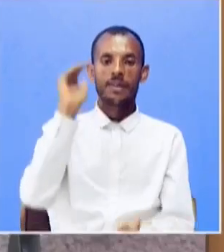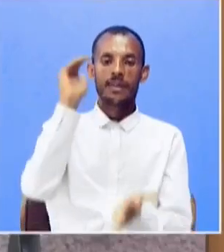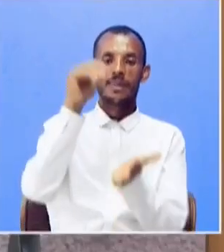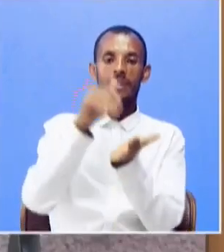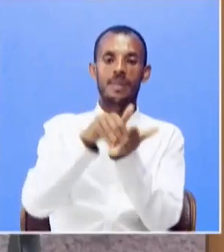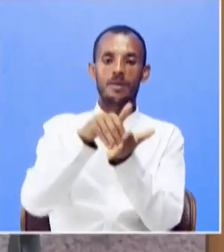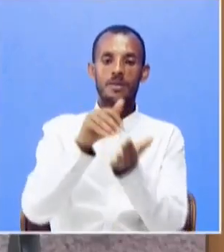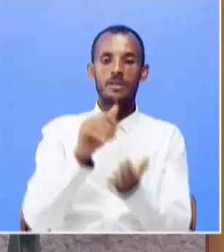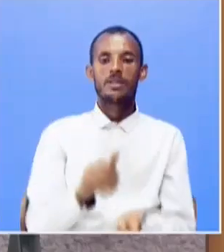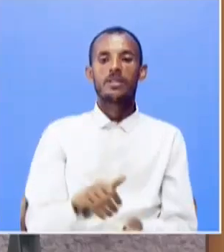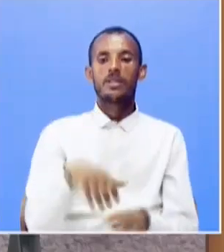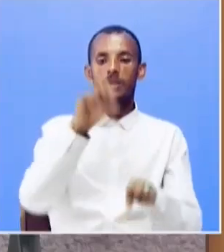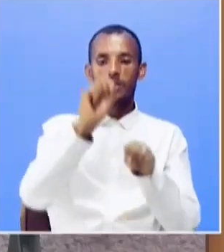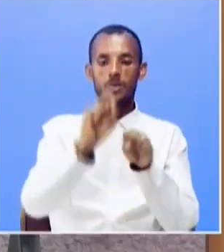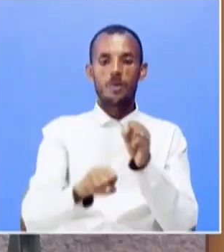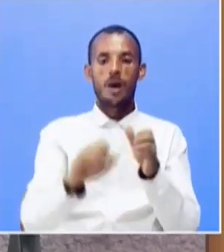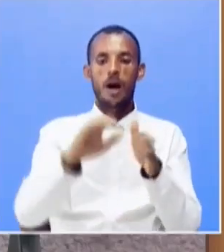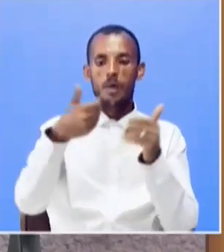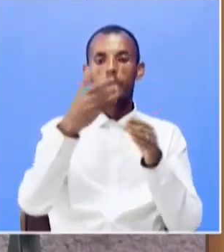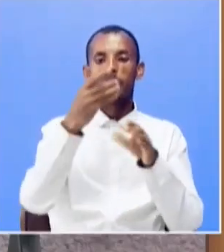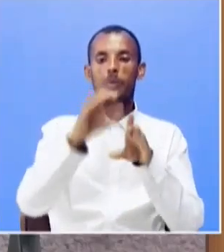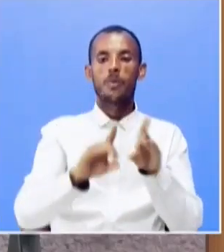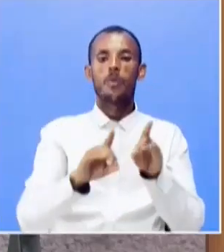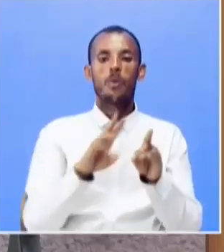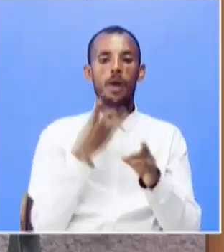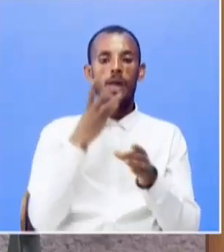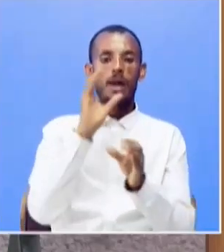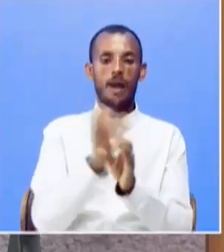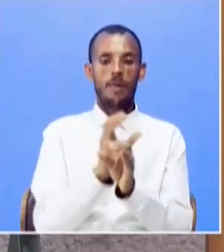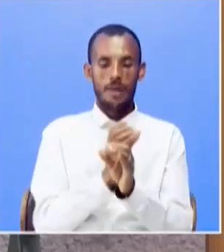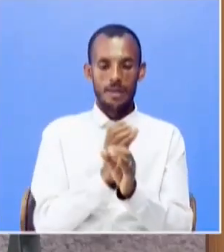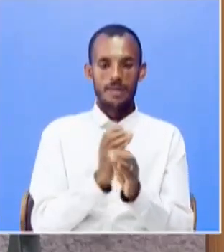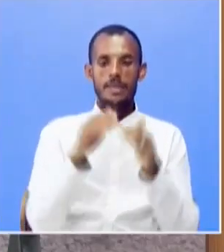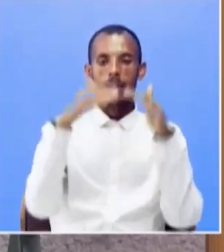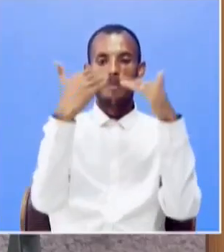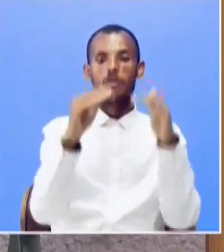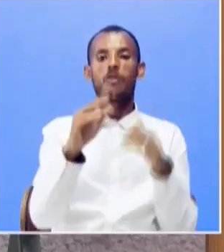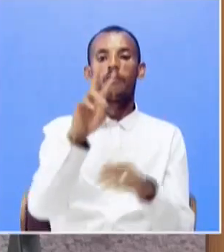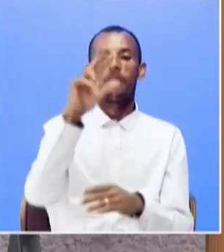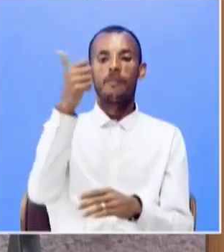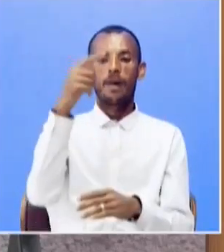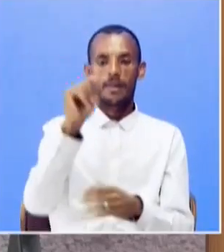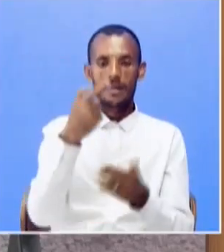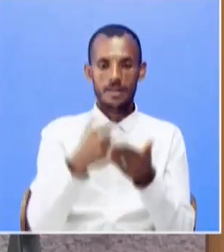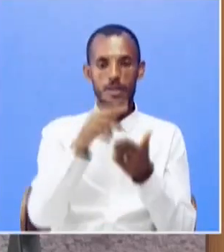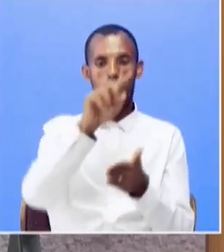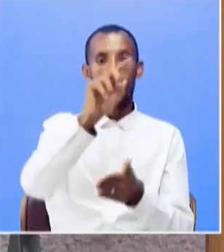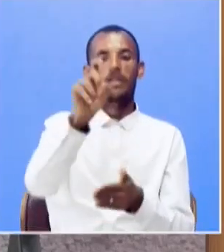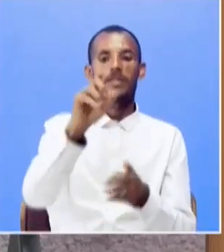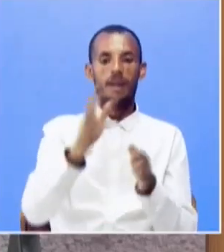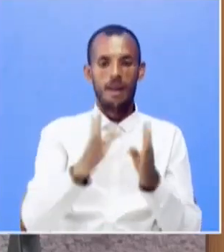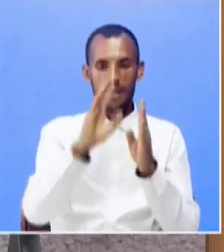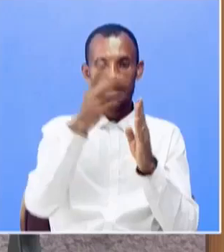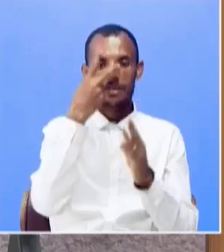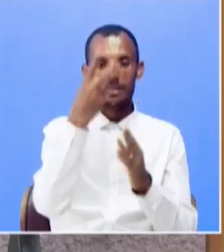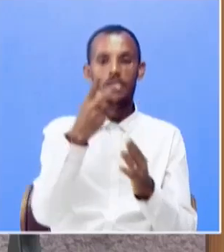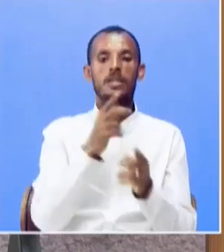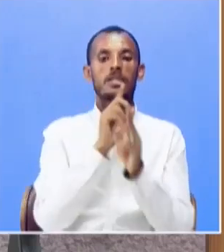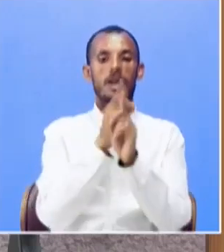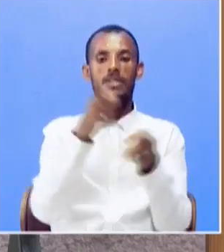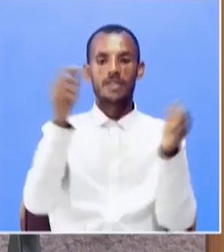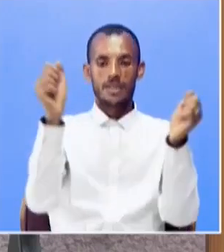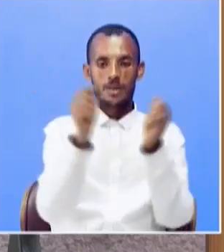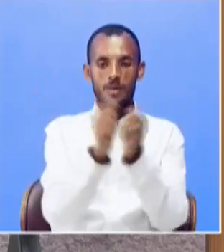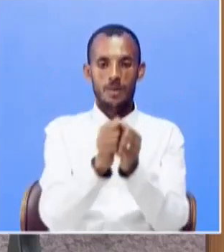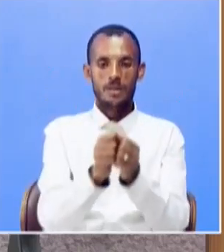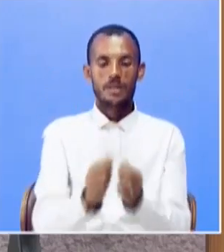50,000. So how do we calculate the amount of watt in this question? Let's see the answer